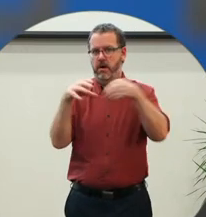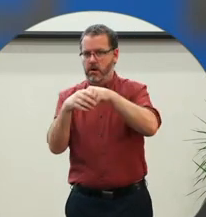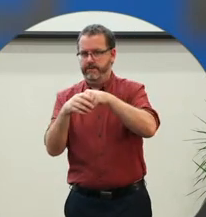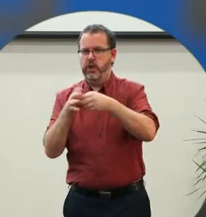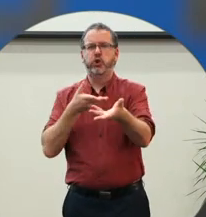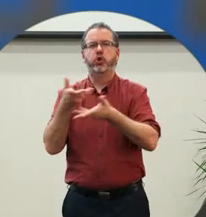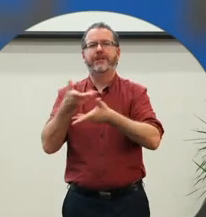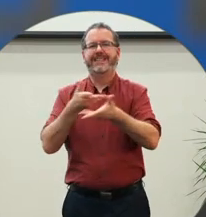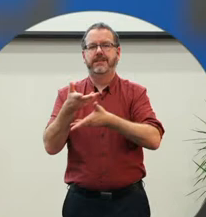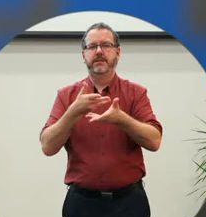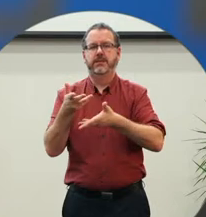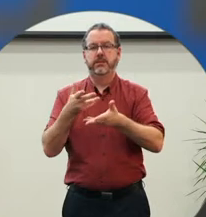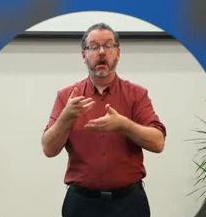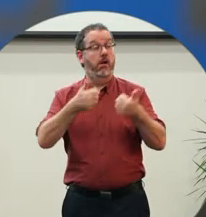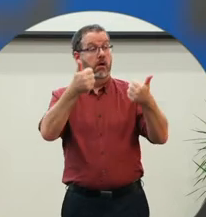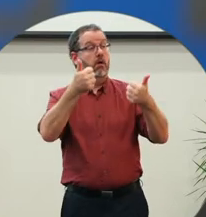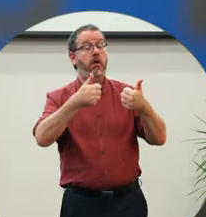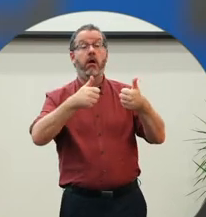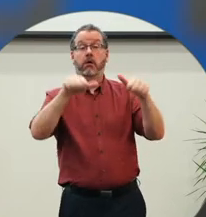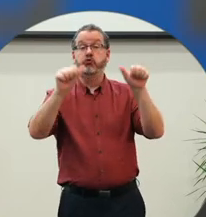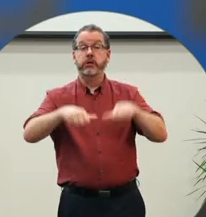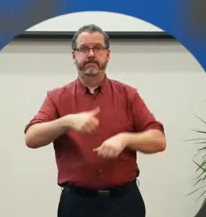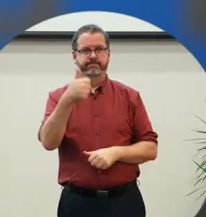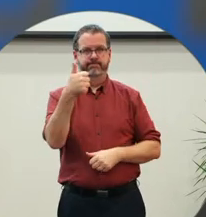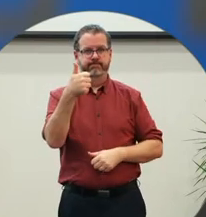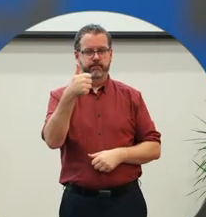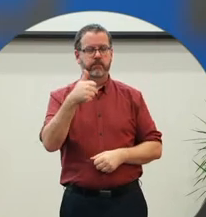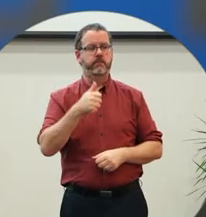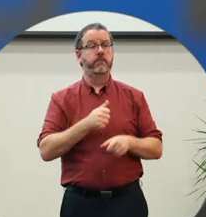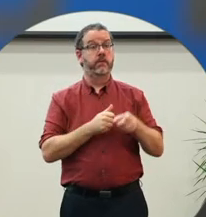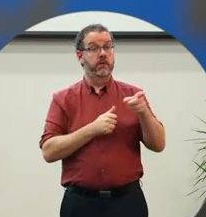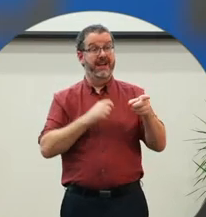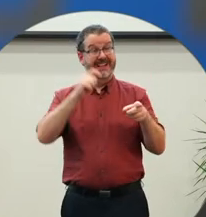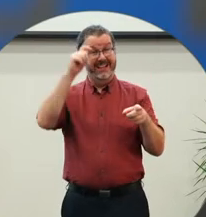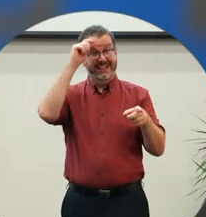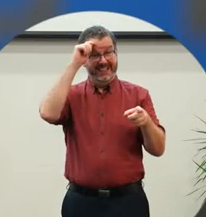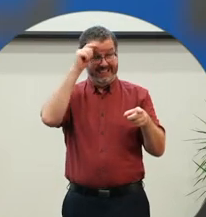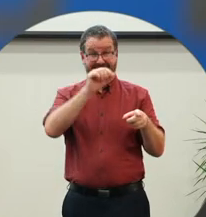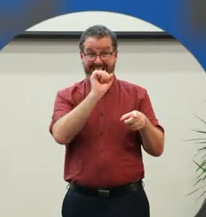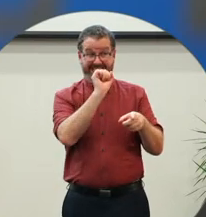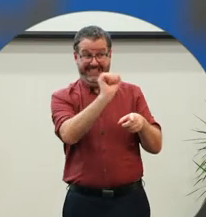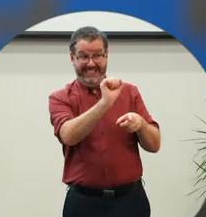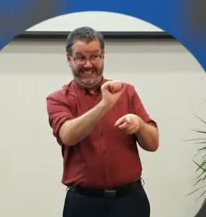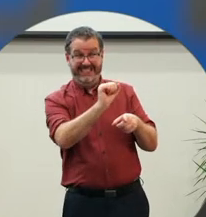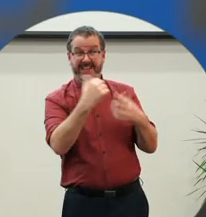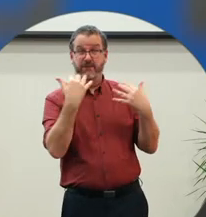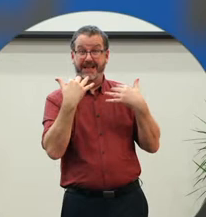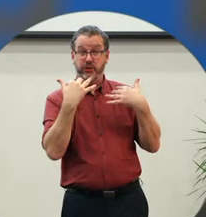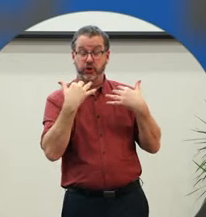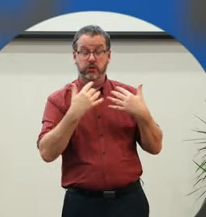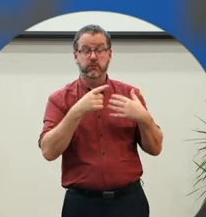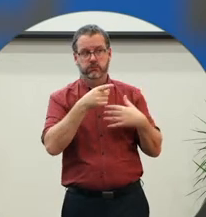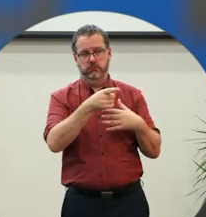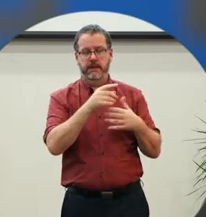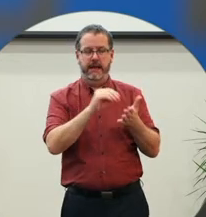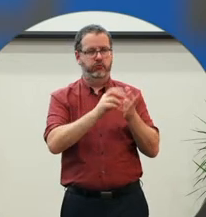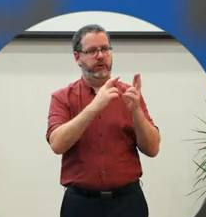I'm very happy with, because I think his input would be absolutely invaluable, and he's the only one who can really tell the story